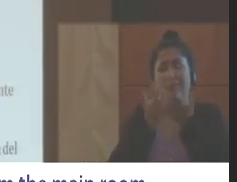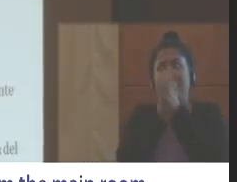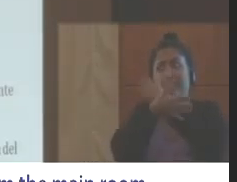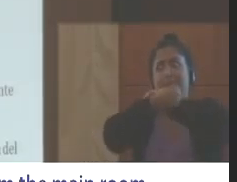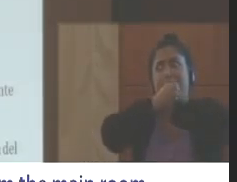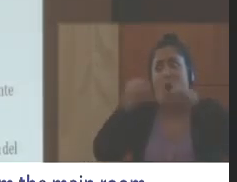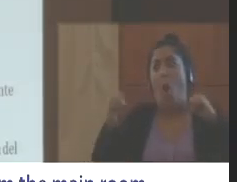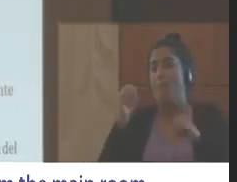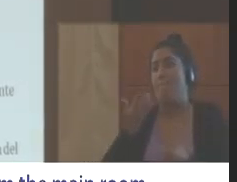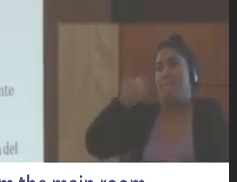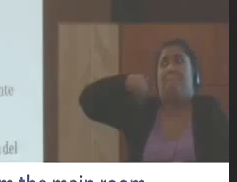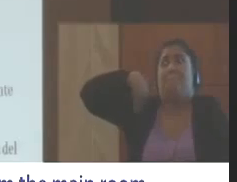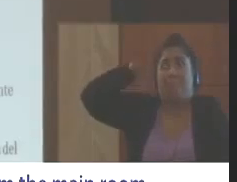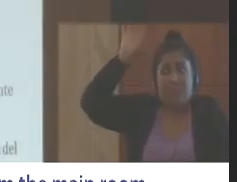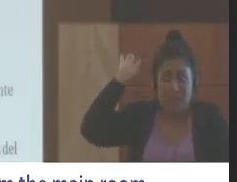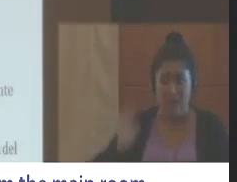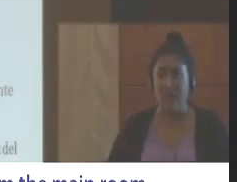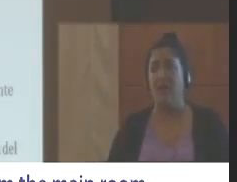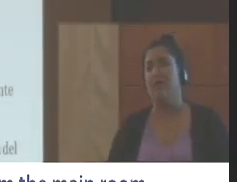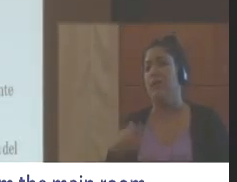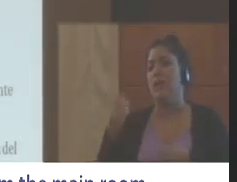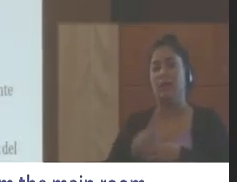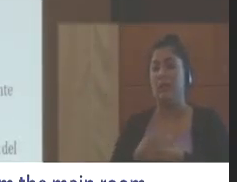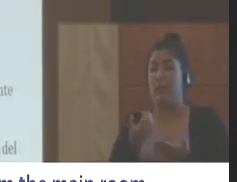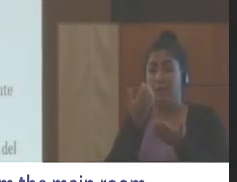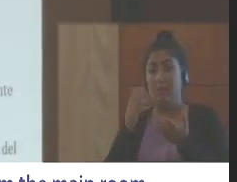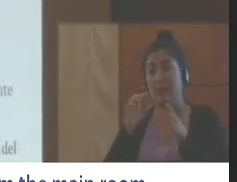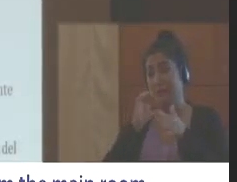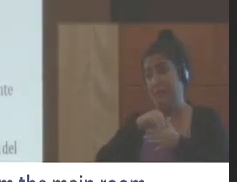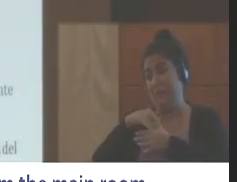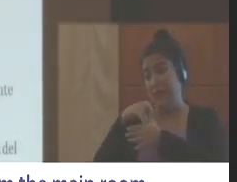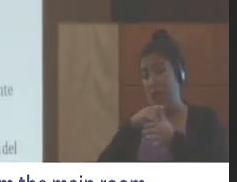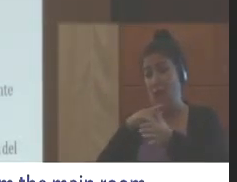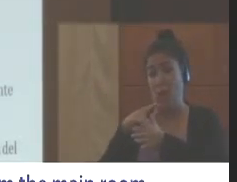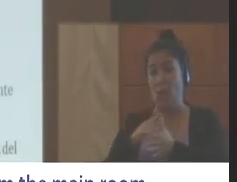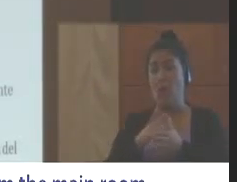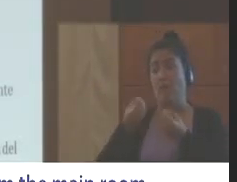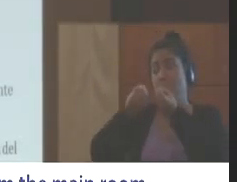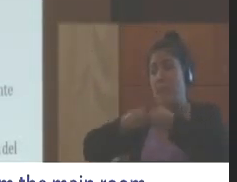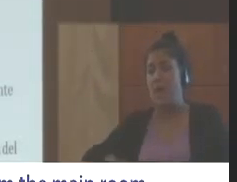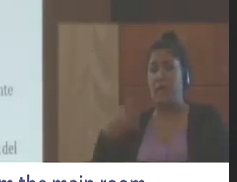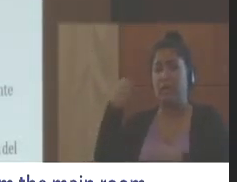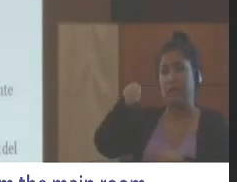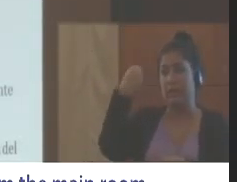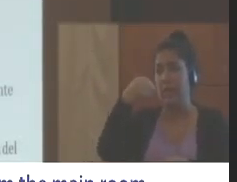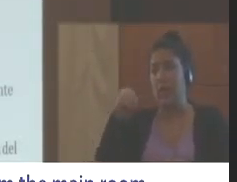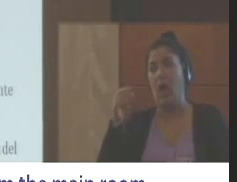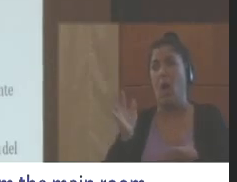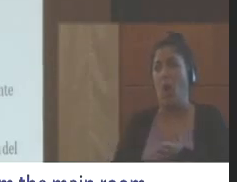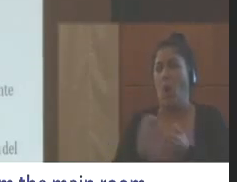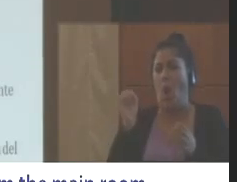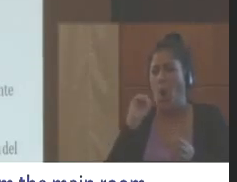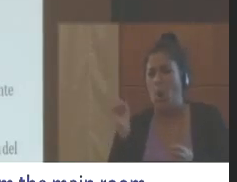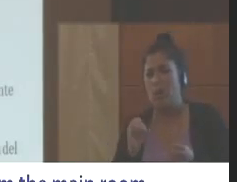directorate, not even to assess financial and banking risks, even less so